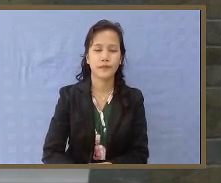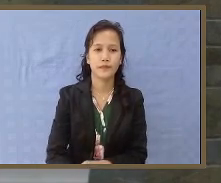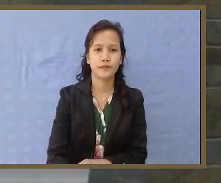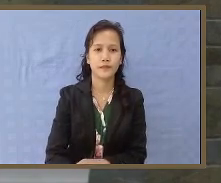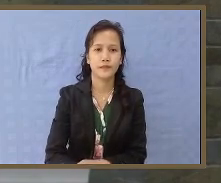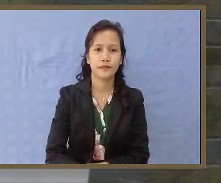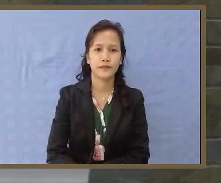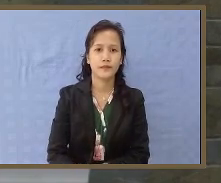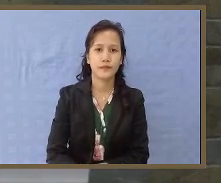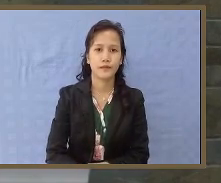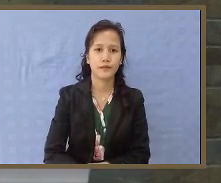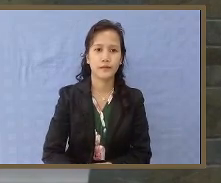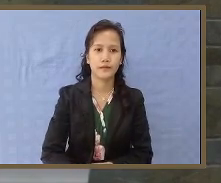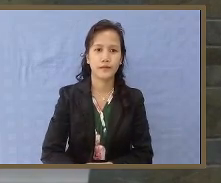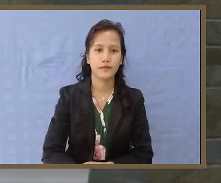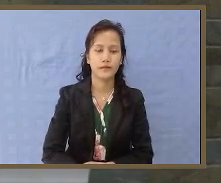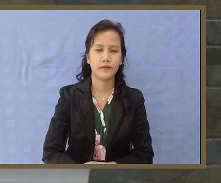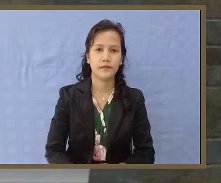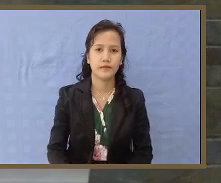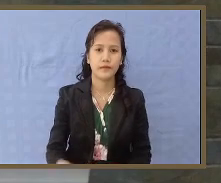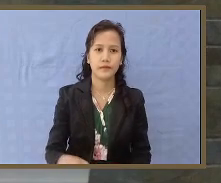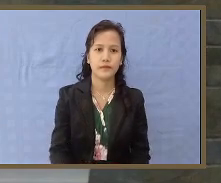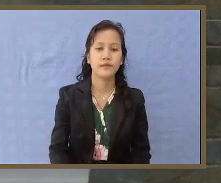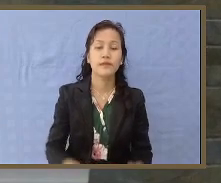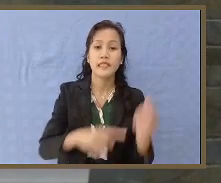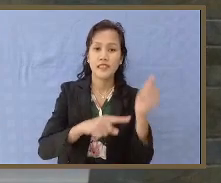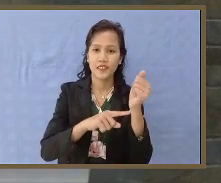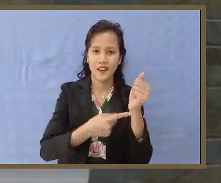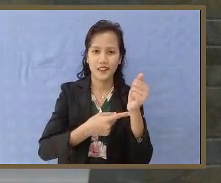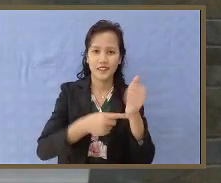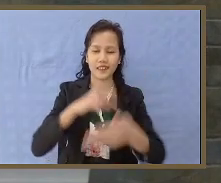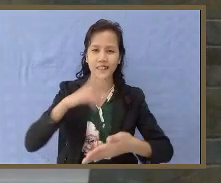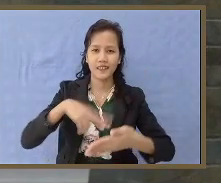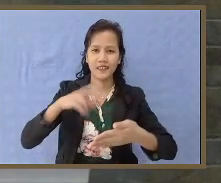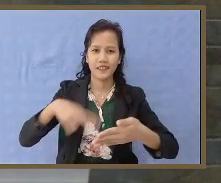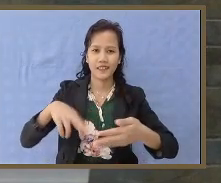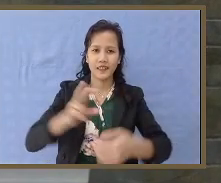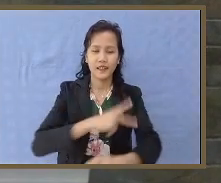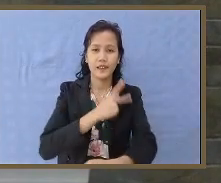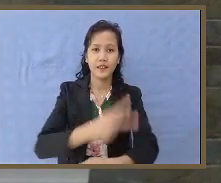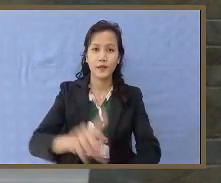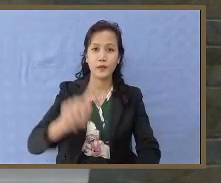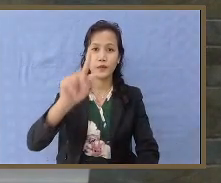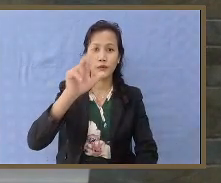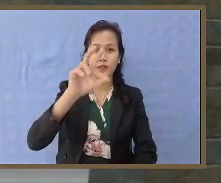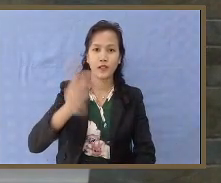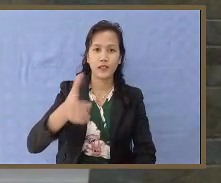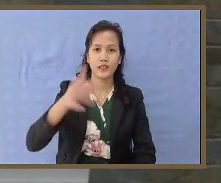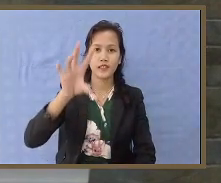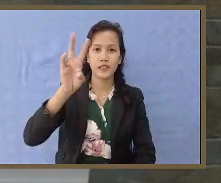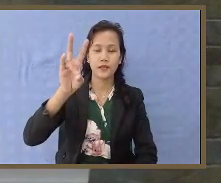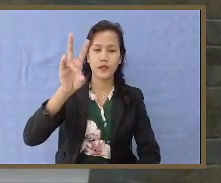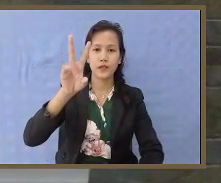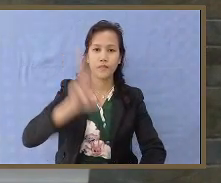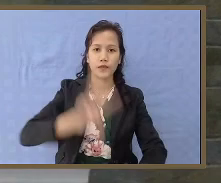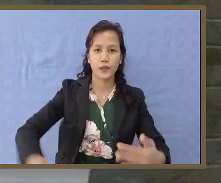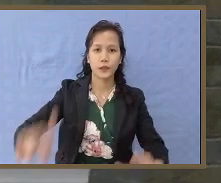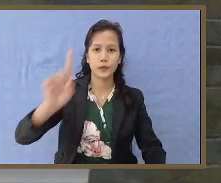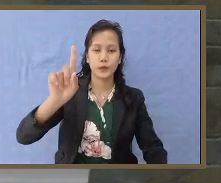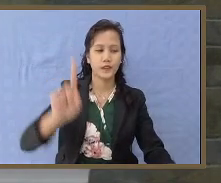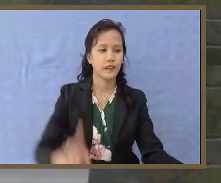127, verse number 1. Except the Lord build a house, they labor in vain that build